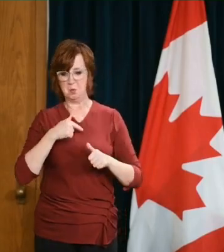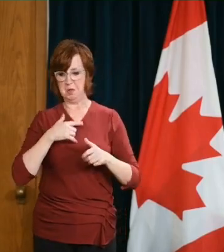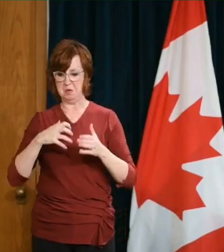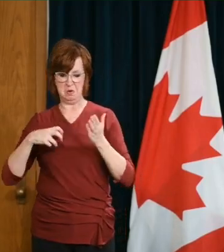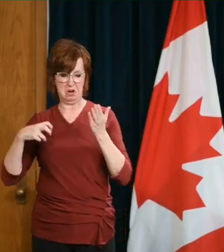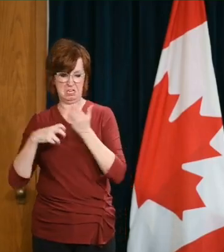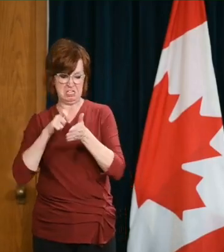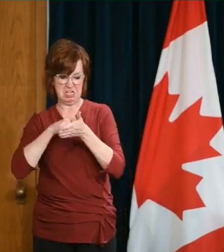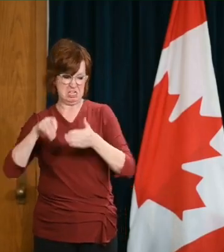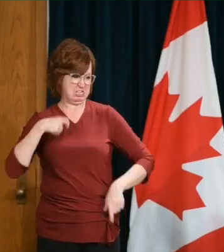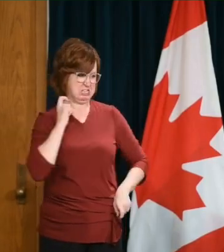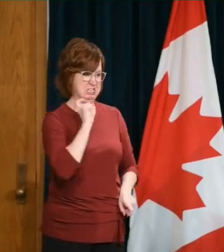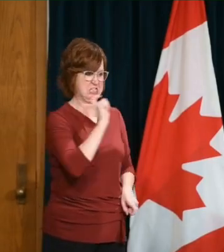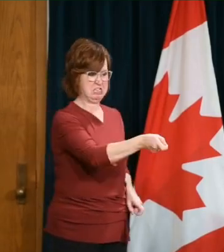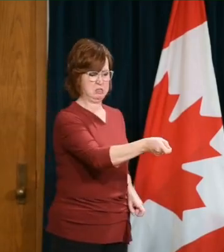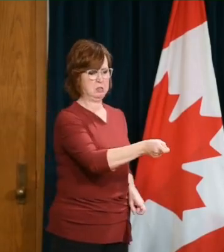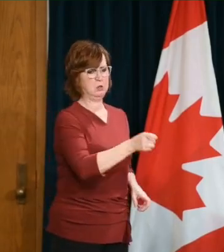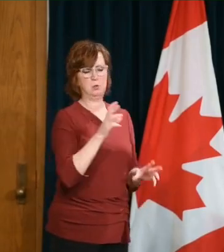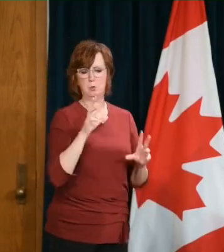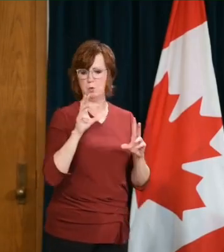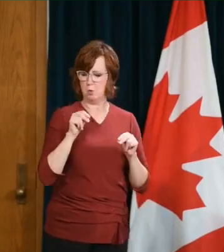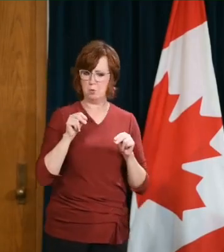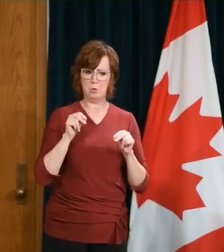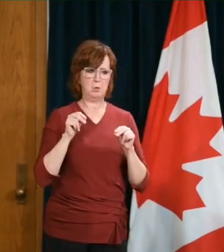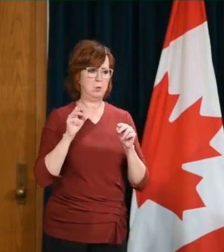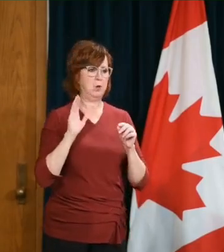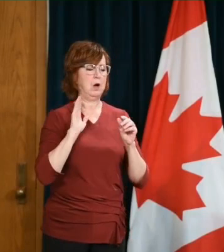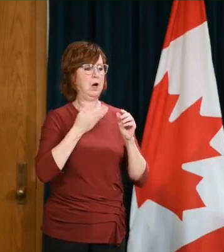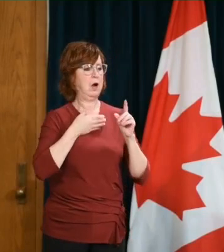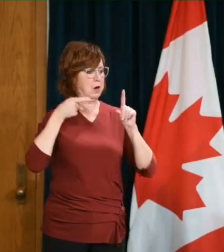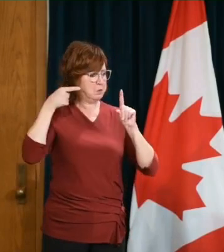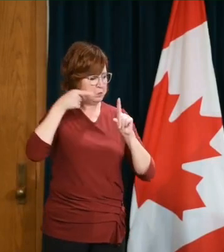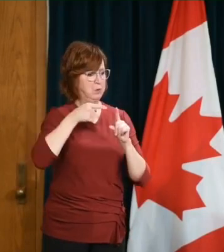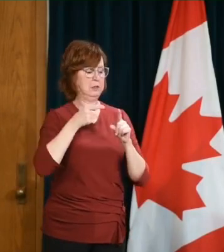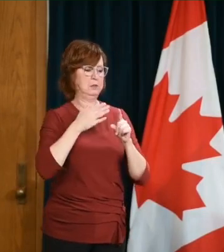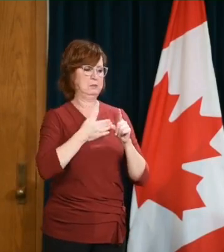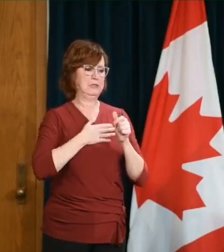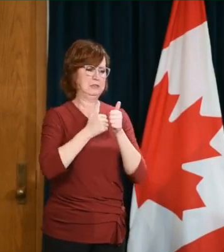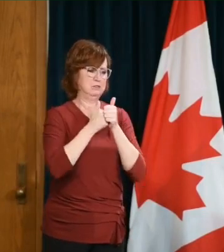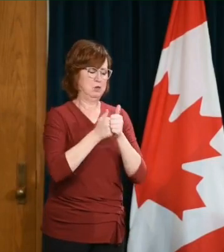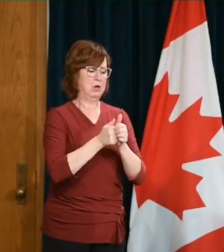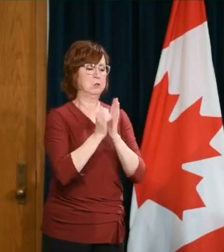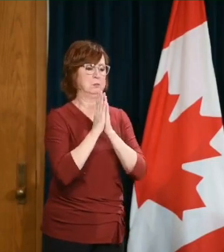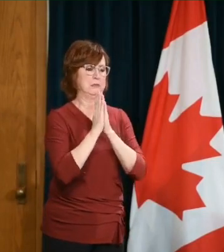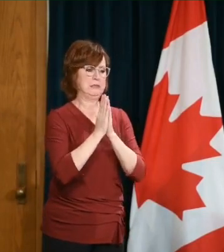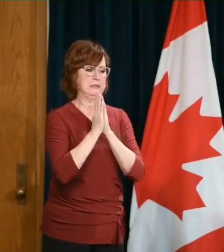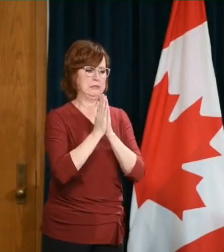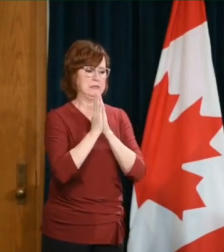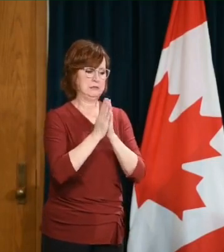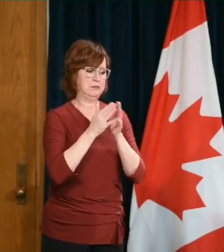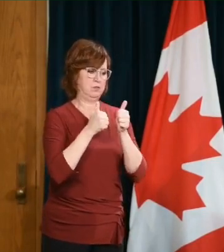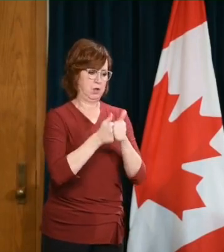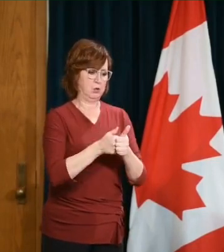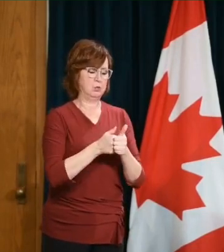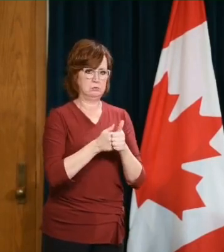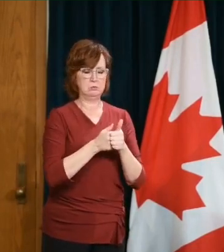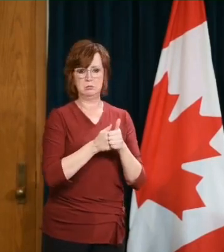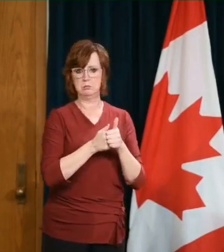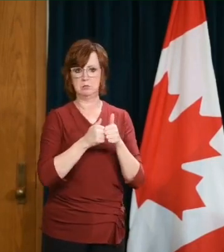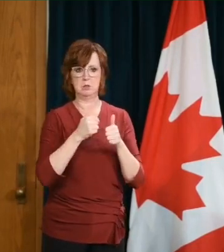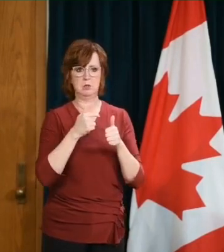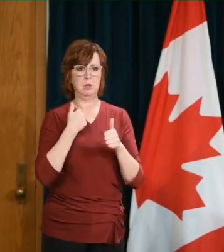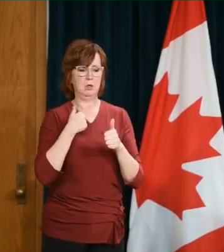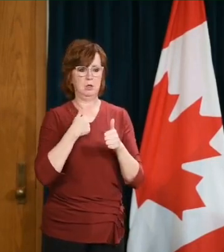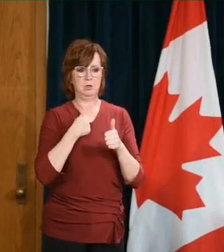a fine in any way. The goal is compliance. That's why these are put in place, and by far and away the vast majority